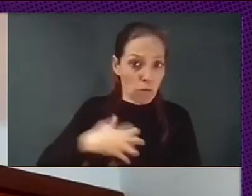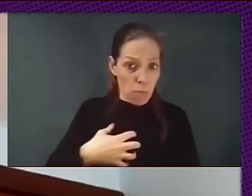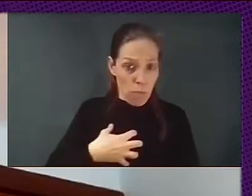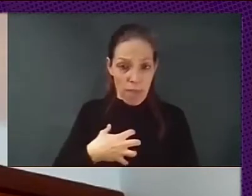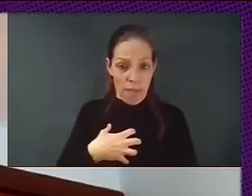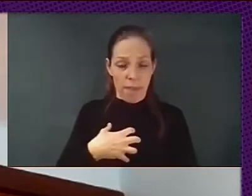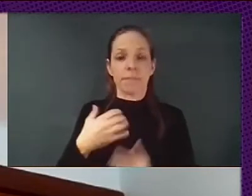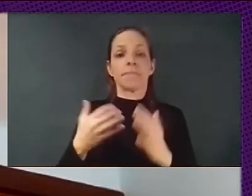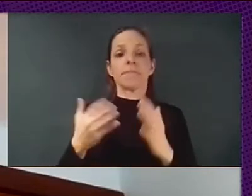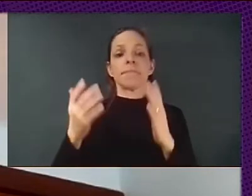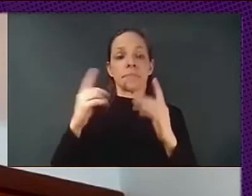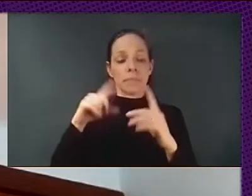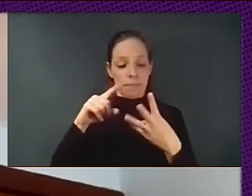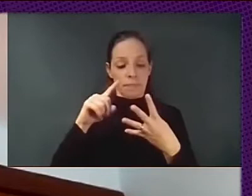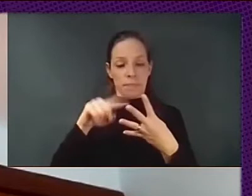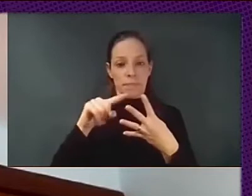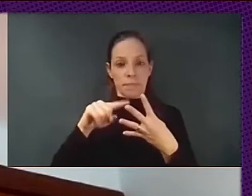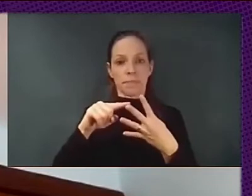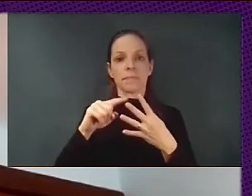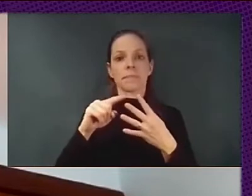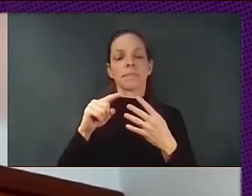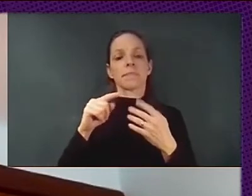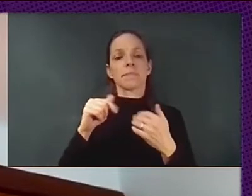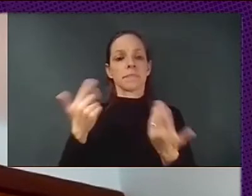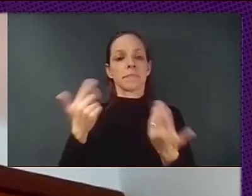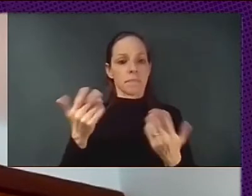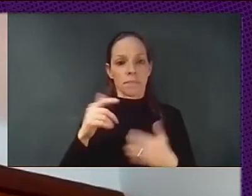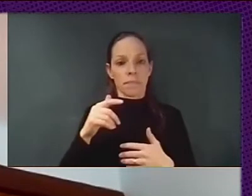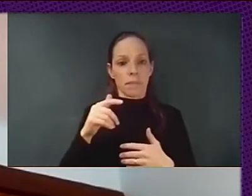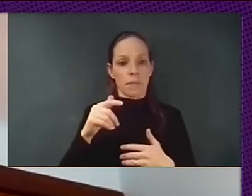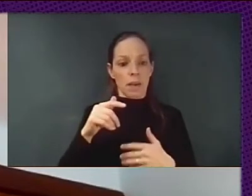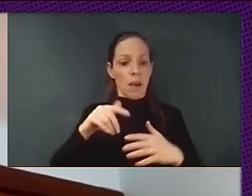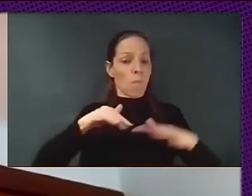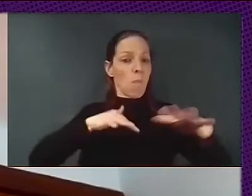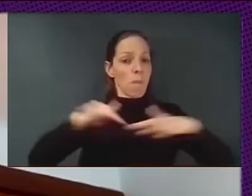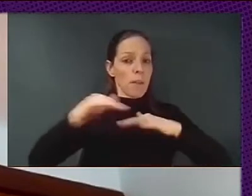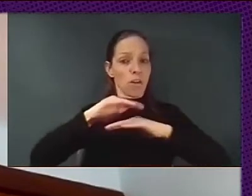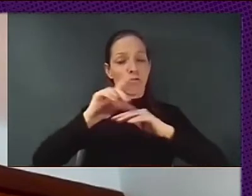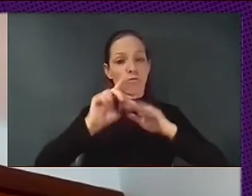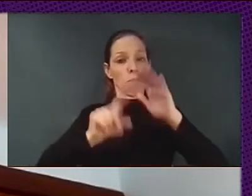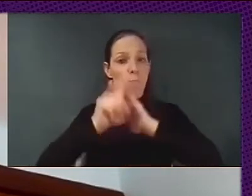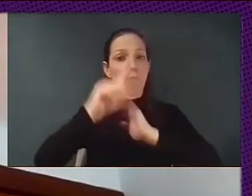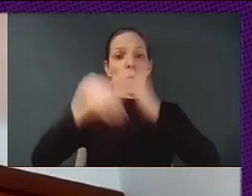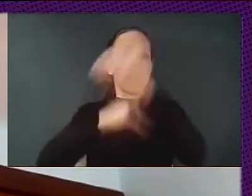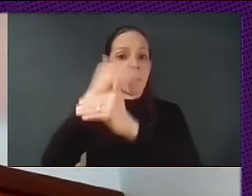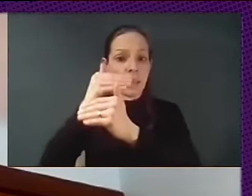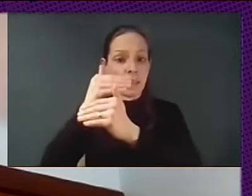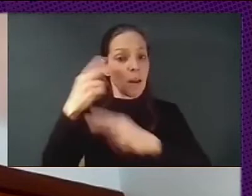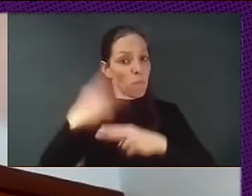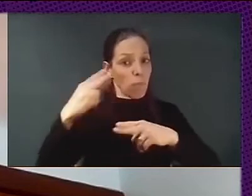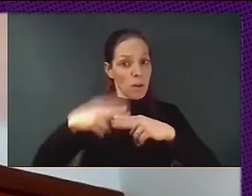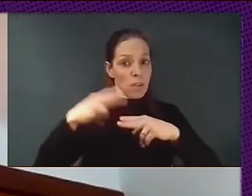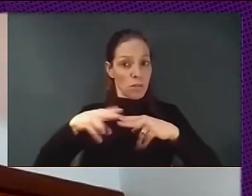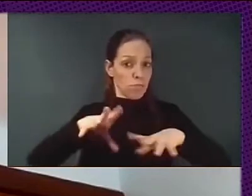So there's no, this antitrust movement is a movement from above. It's by policymakers